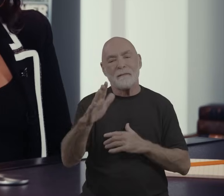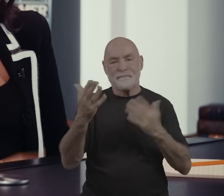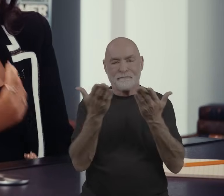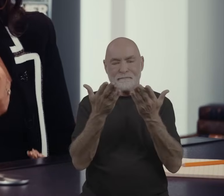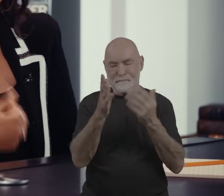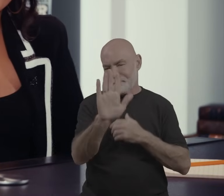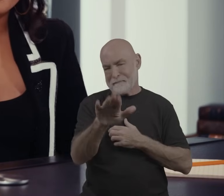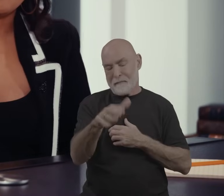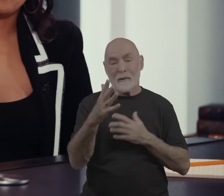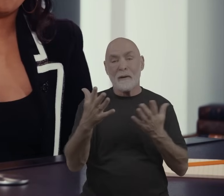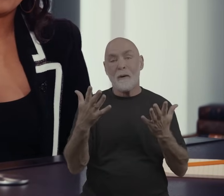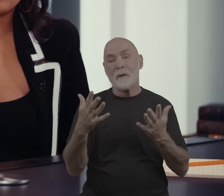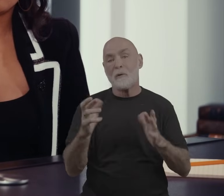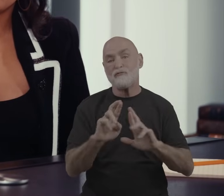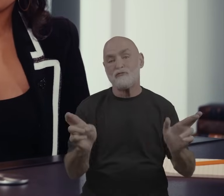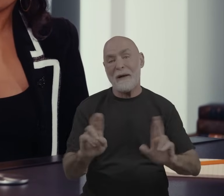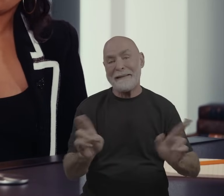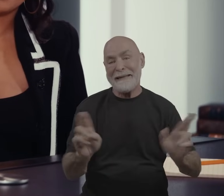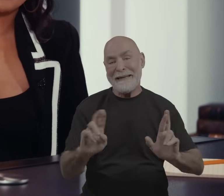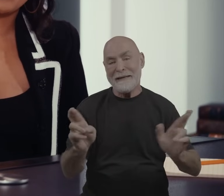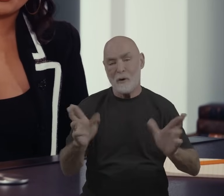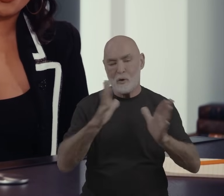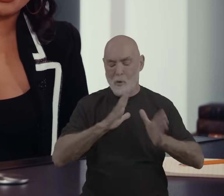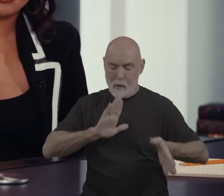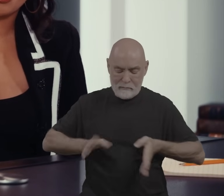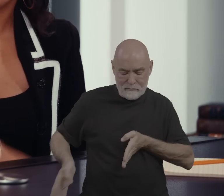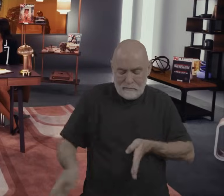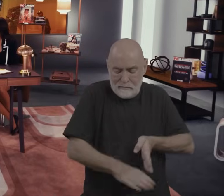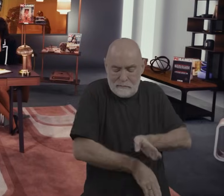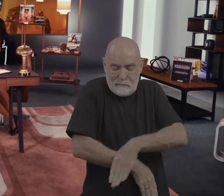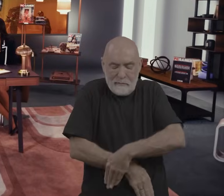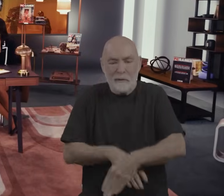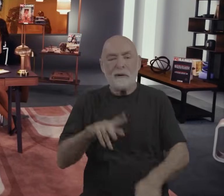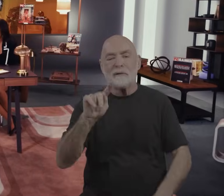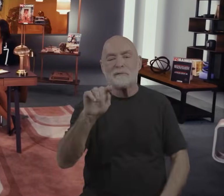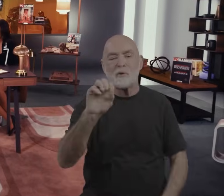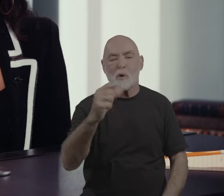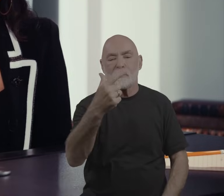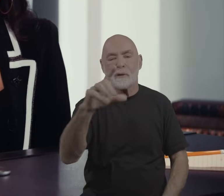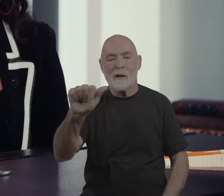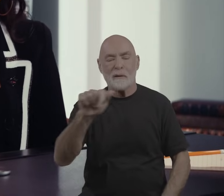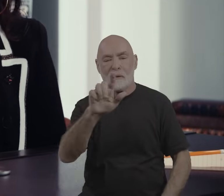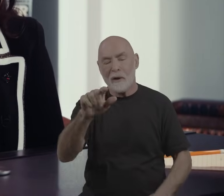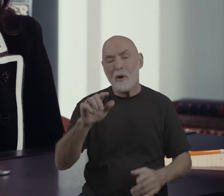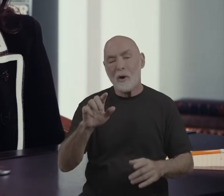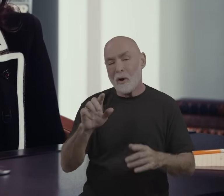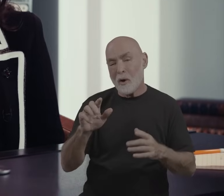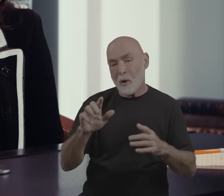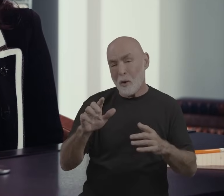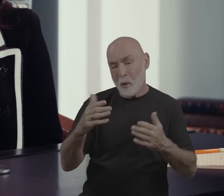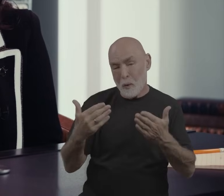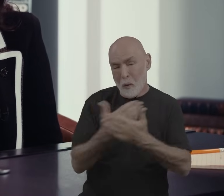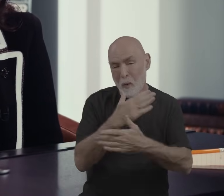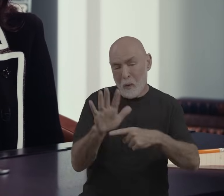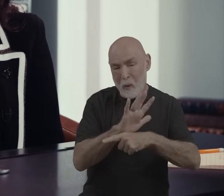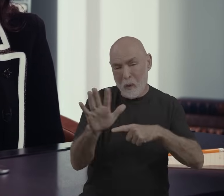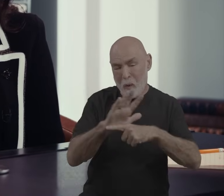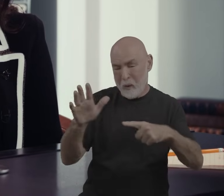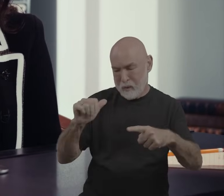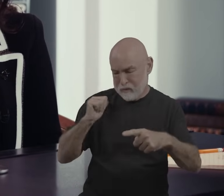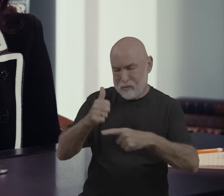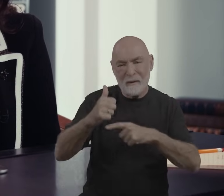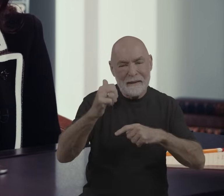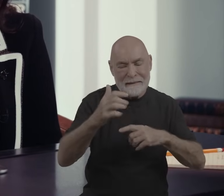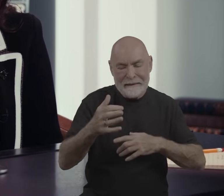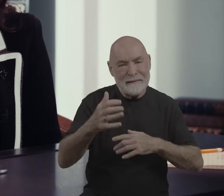point. Well, up next, if you've been looking for the perfect excuse to wear a toga, and who hasn't, here's a look at Ubisoft's next entry in the